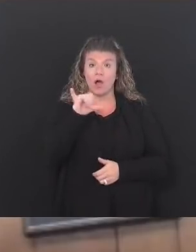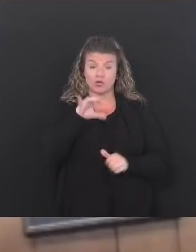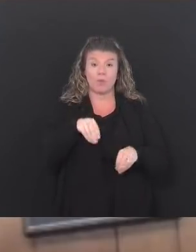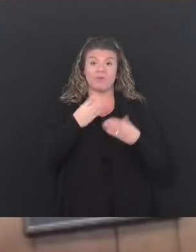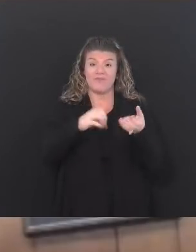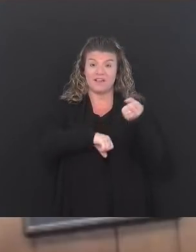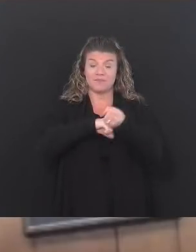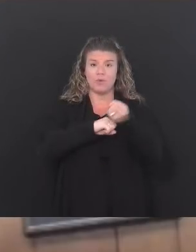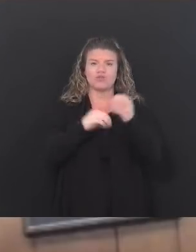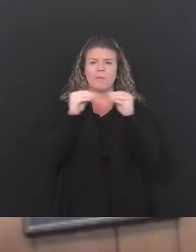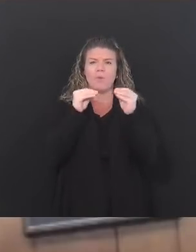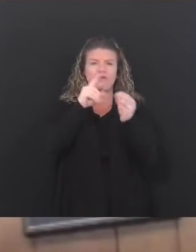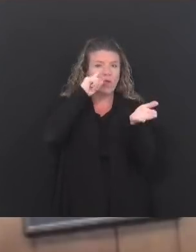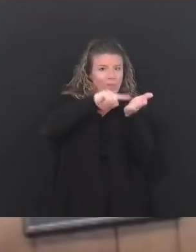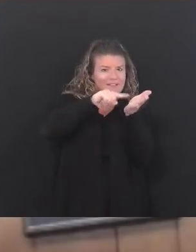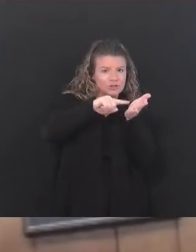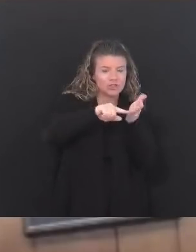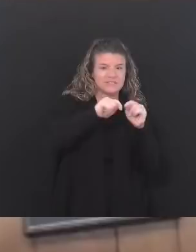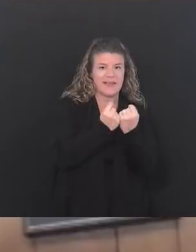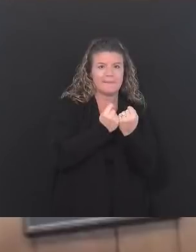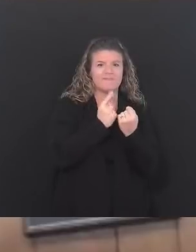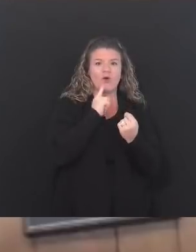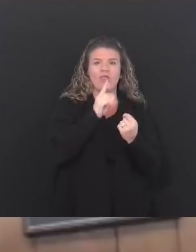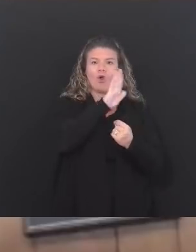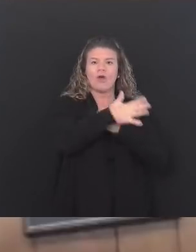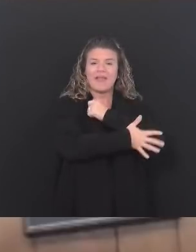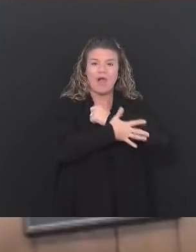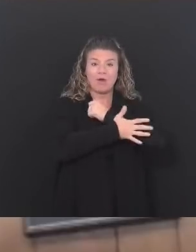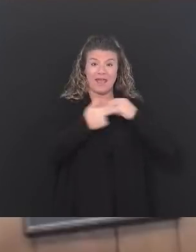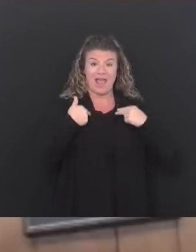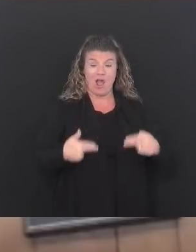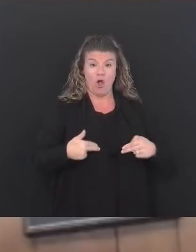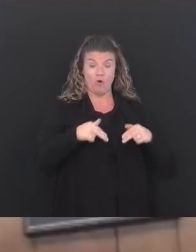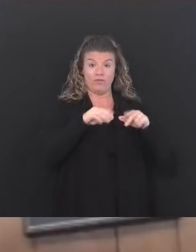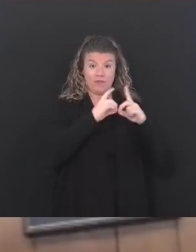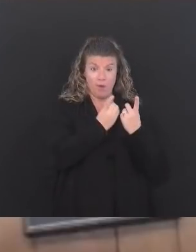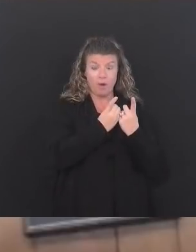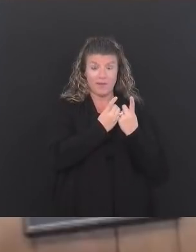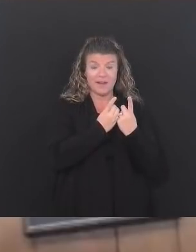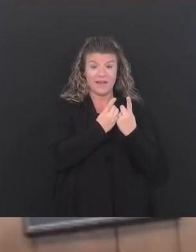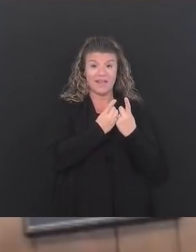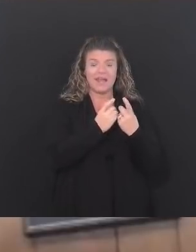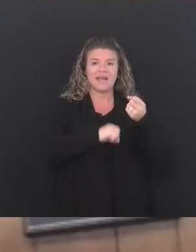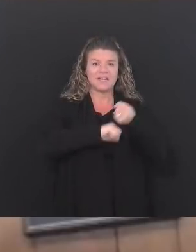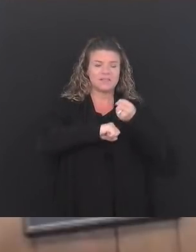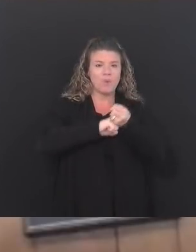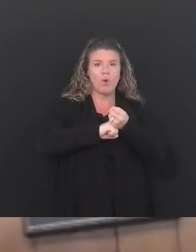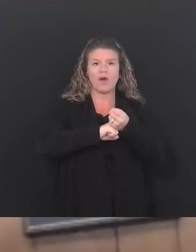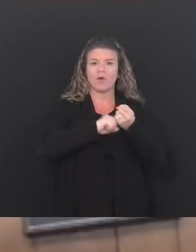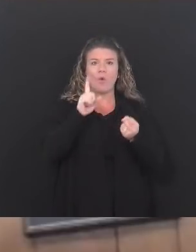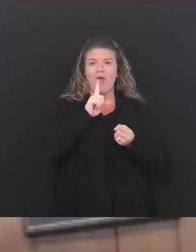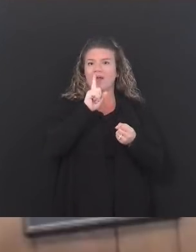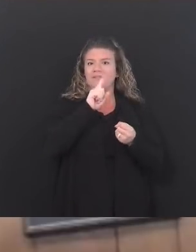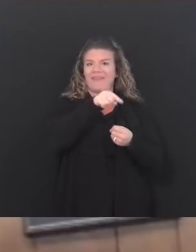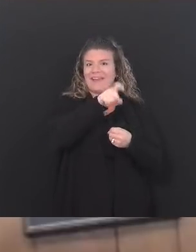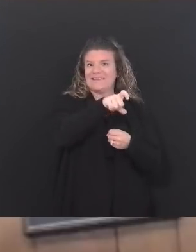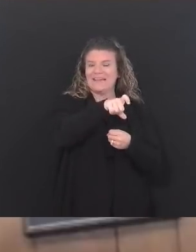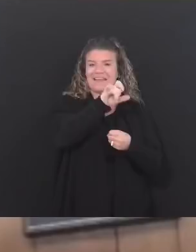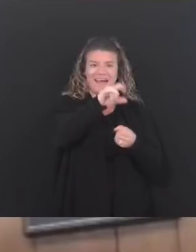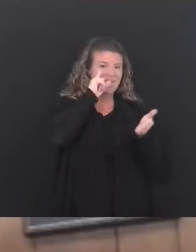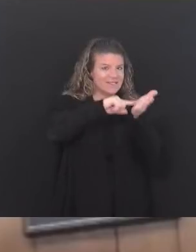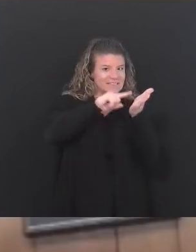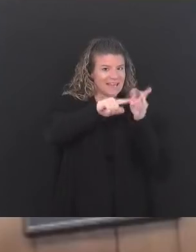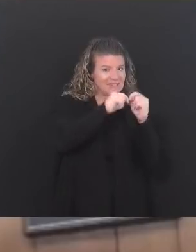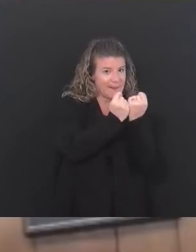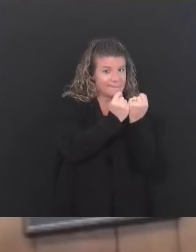epidemiology assistance to the county health department, as well as logistic support where it may be needed. Again,